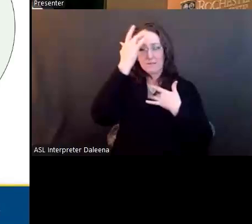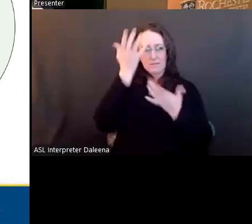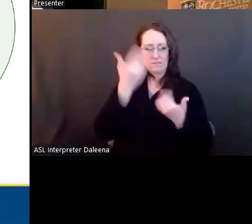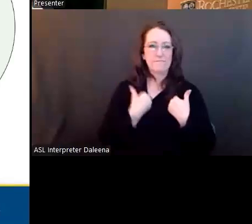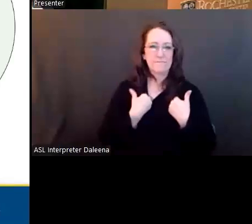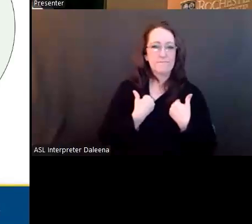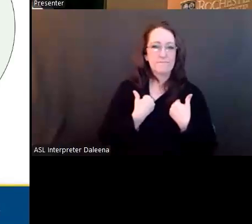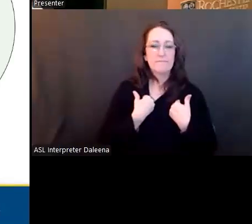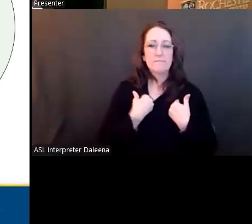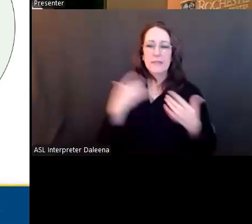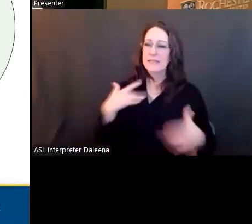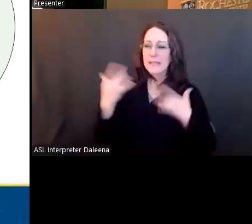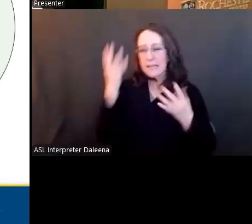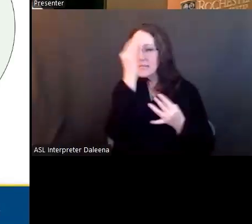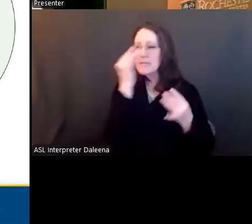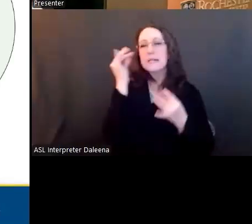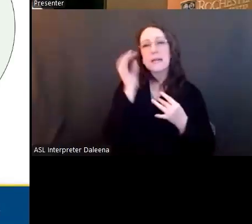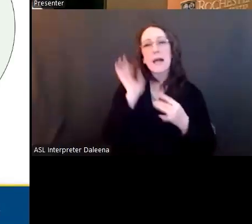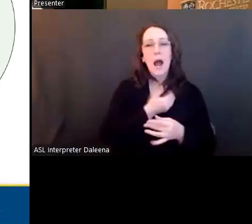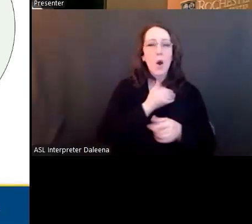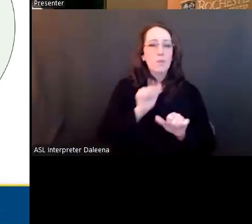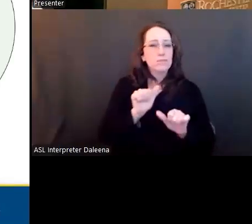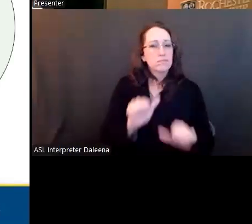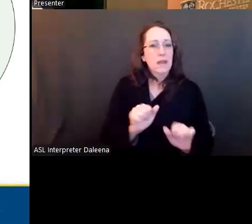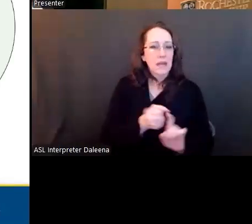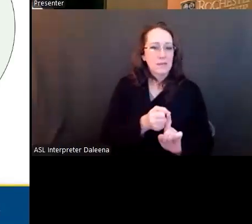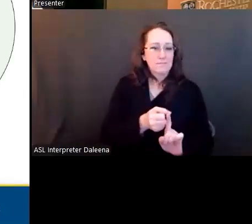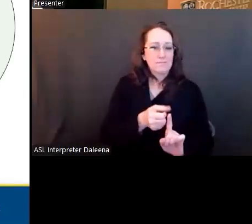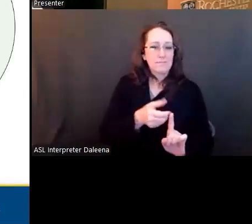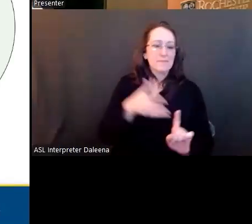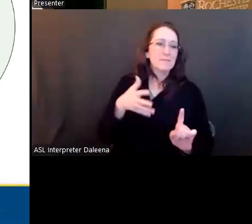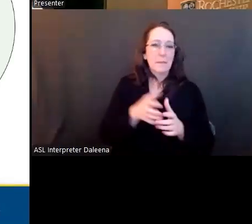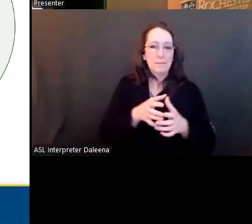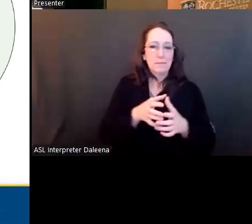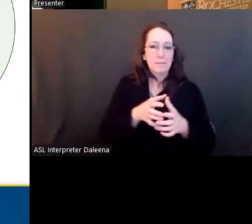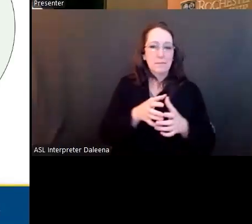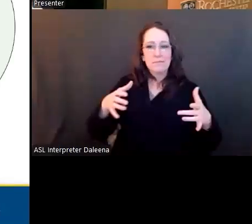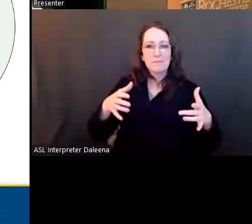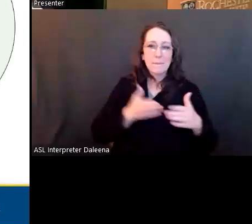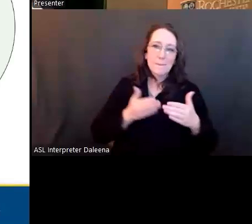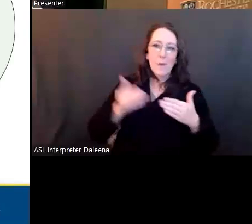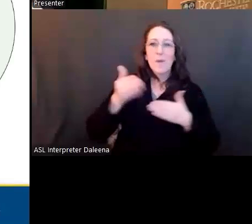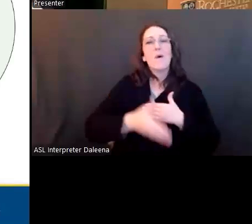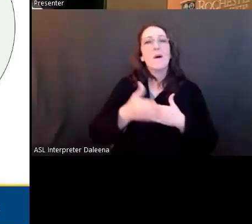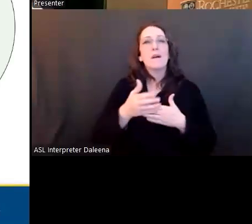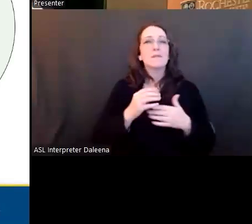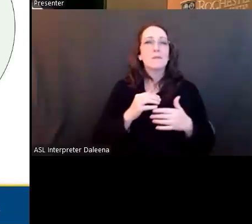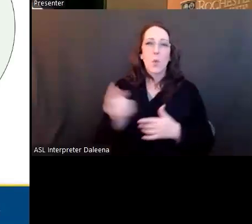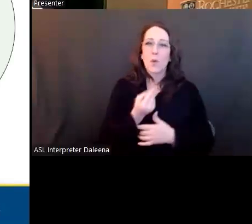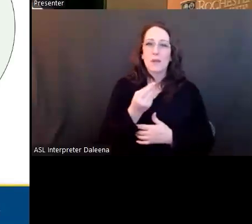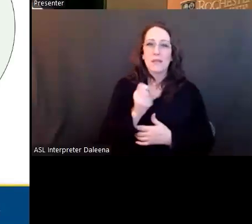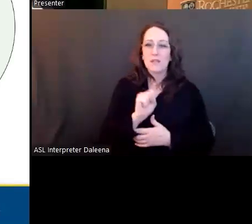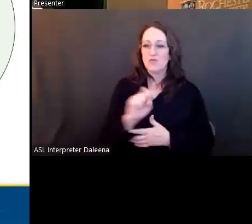I'm excited to think about our ability to expand this beyond just Strong Ties and the greater URMC